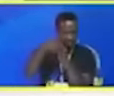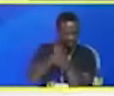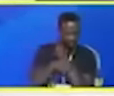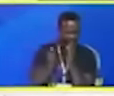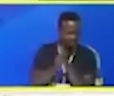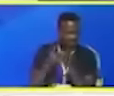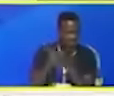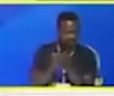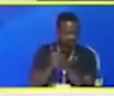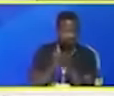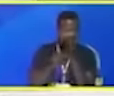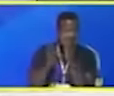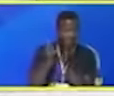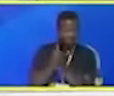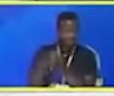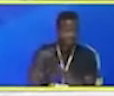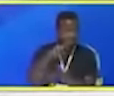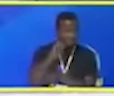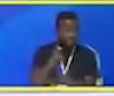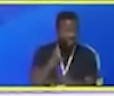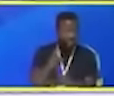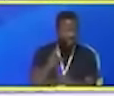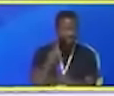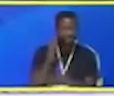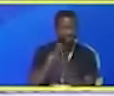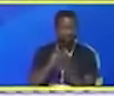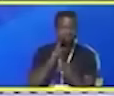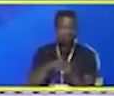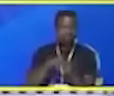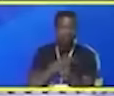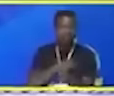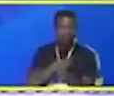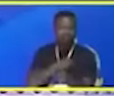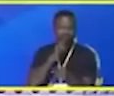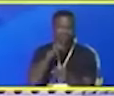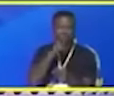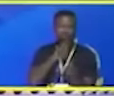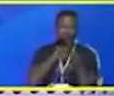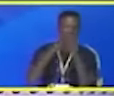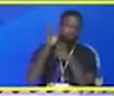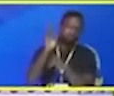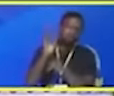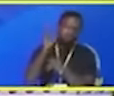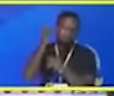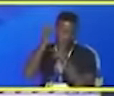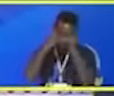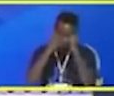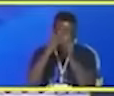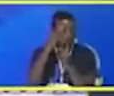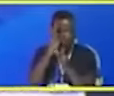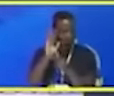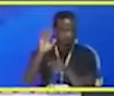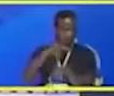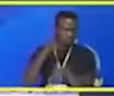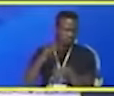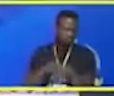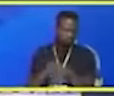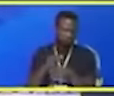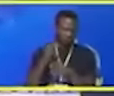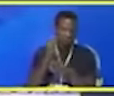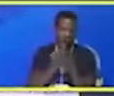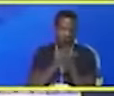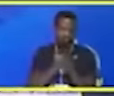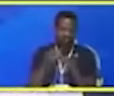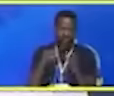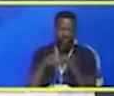God helping us? We will keep attributing evil to God because we do not know his nature. There are things